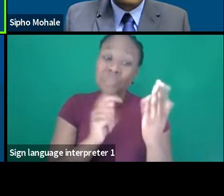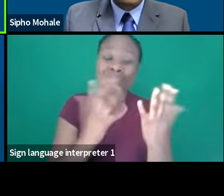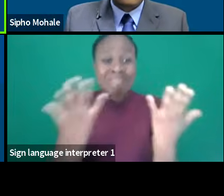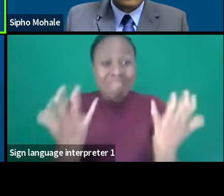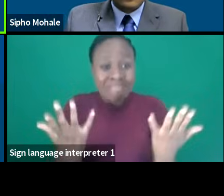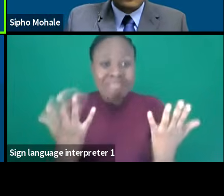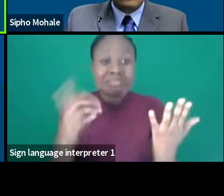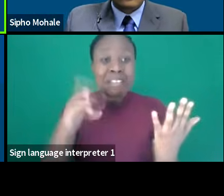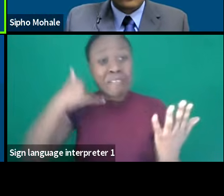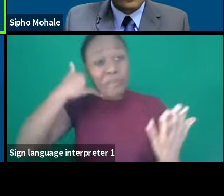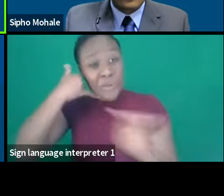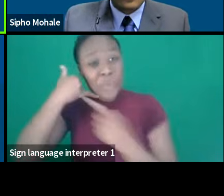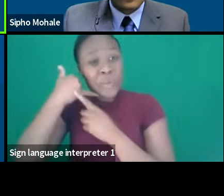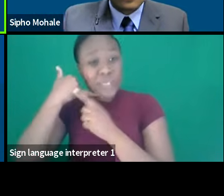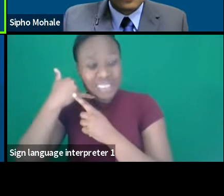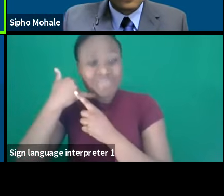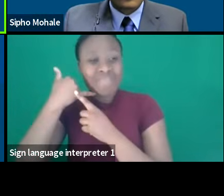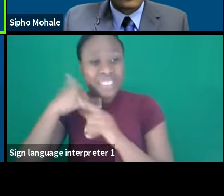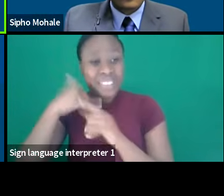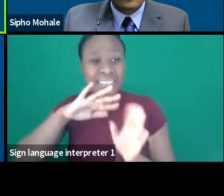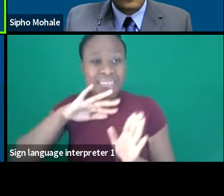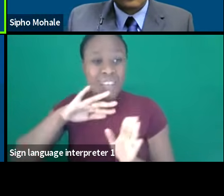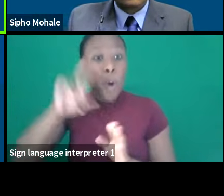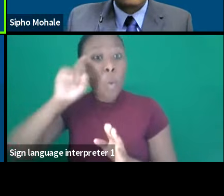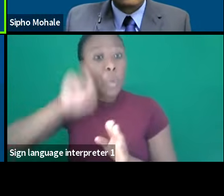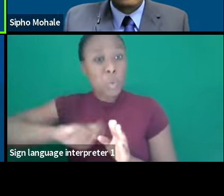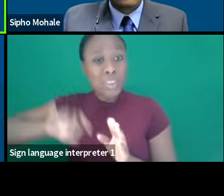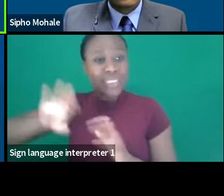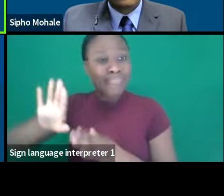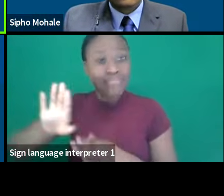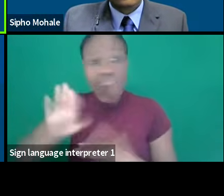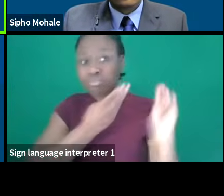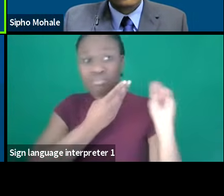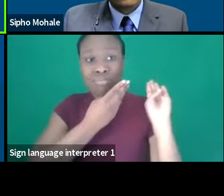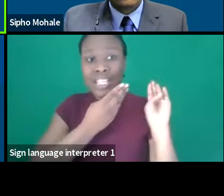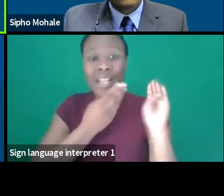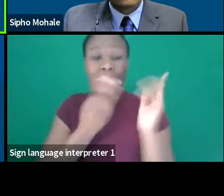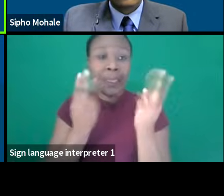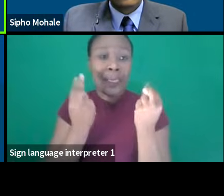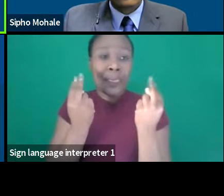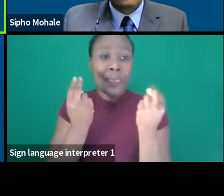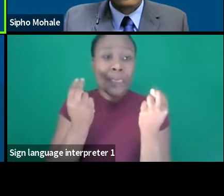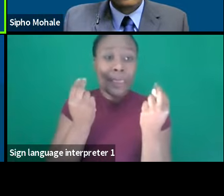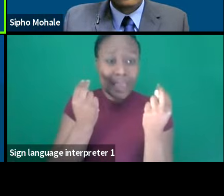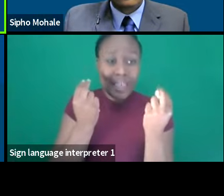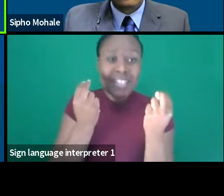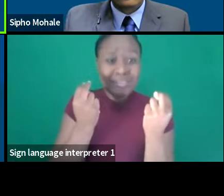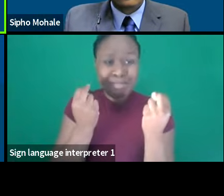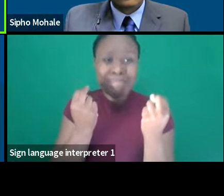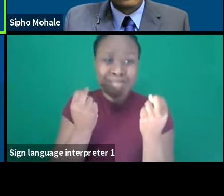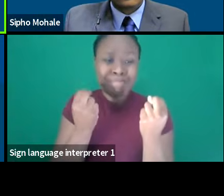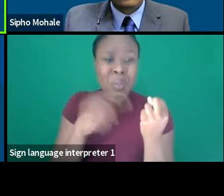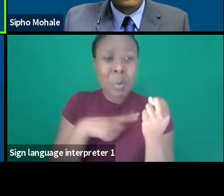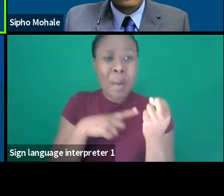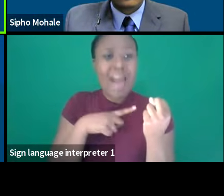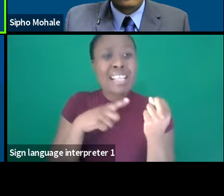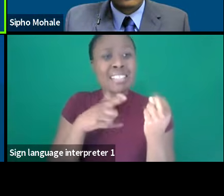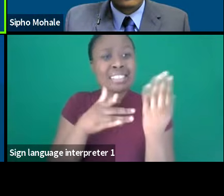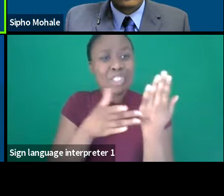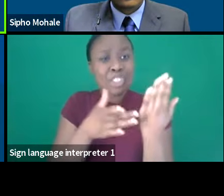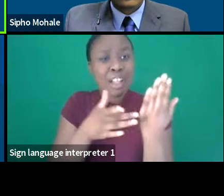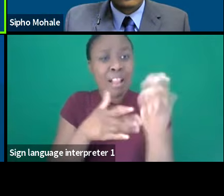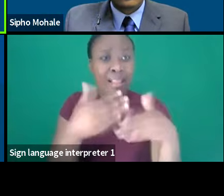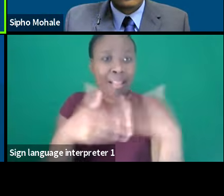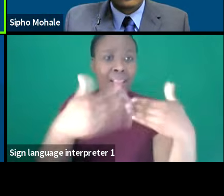along the way, we need to change how we approach our compliance. And one of it is moving digitally, making sure we